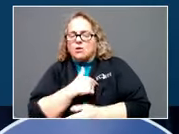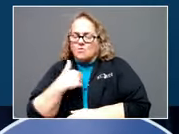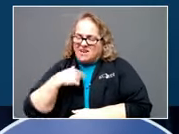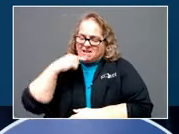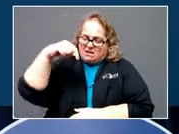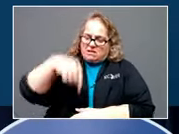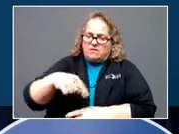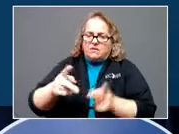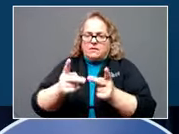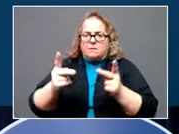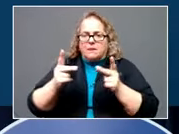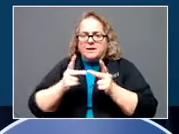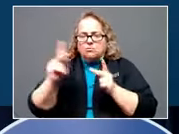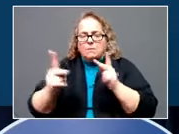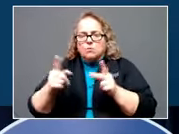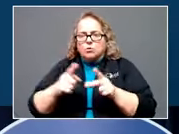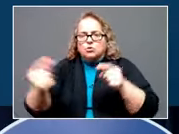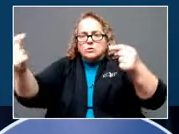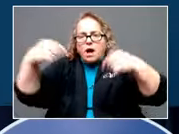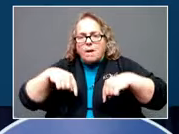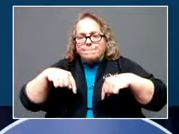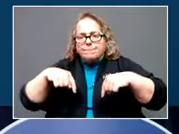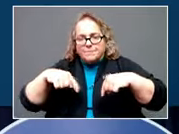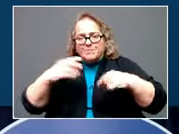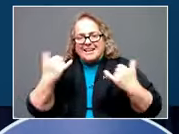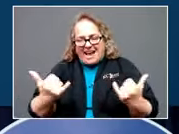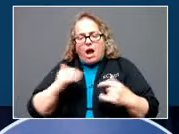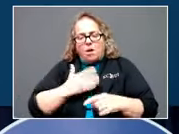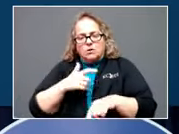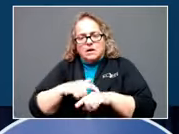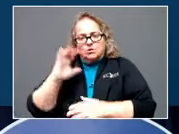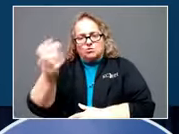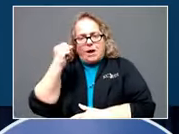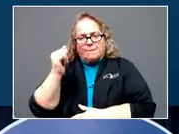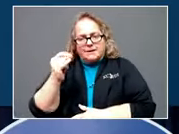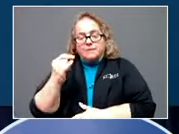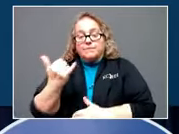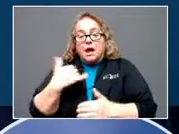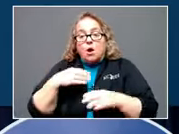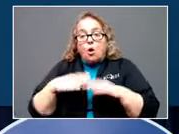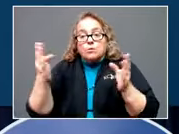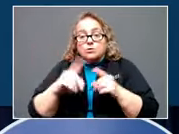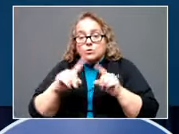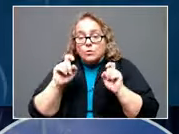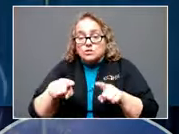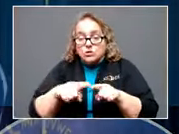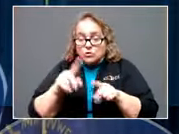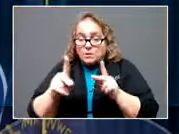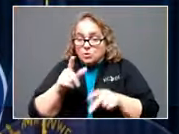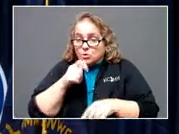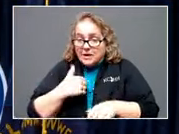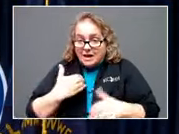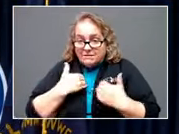destiny, and now is our time to grab it. So with that, we'll open it up to questions. First, to those we have